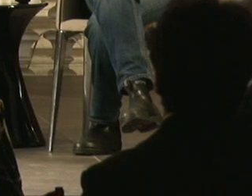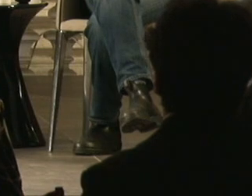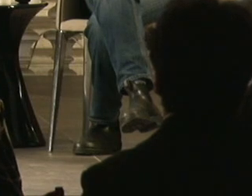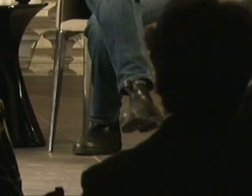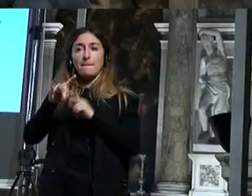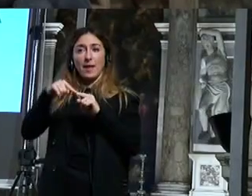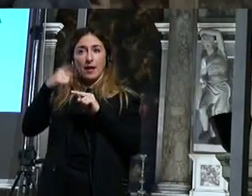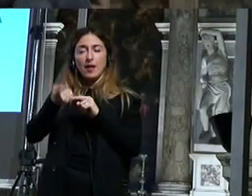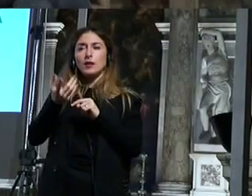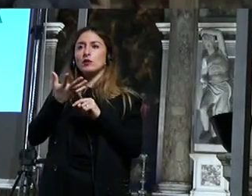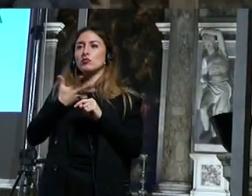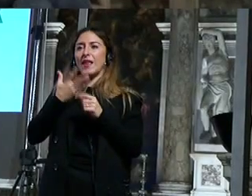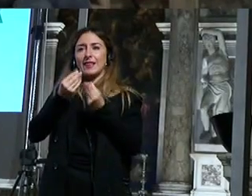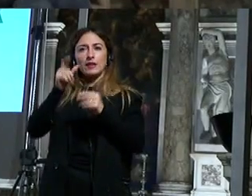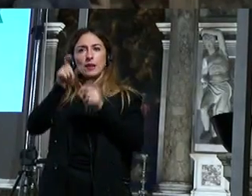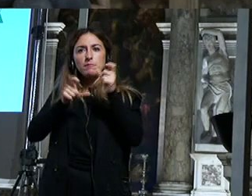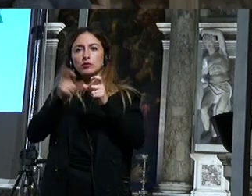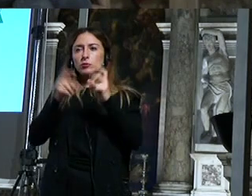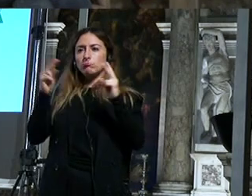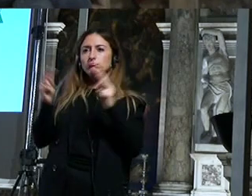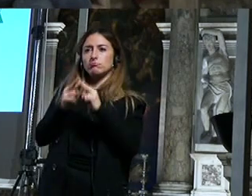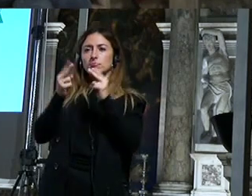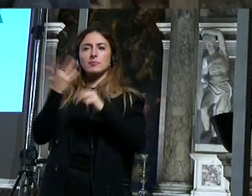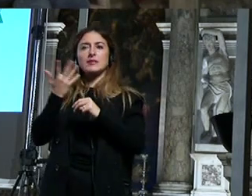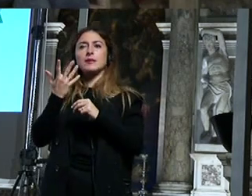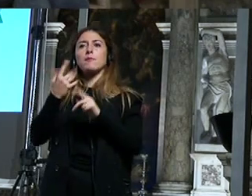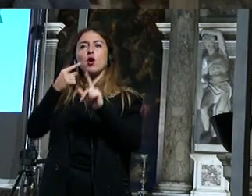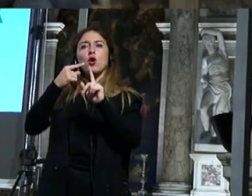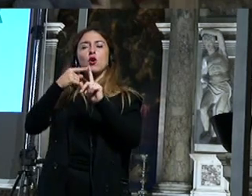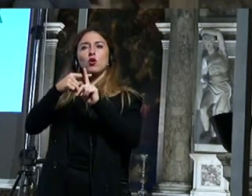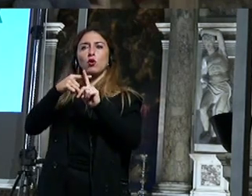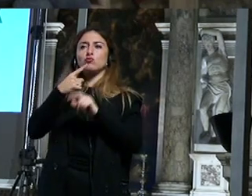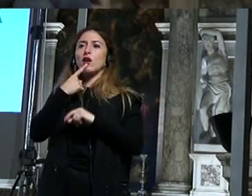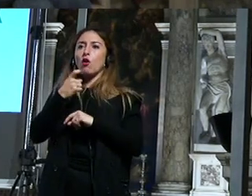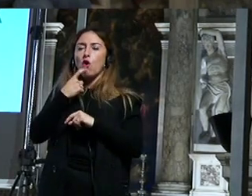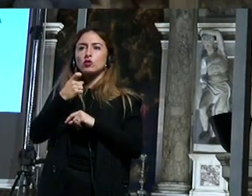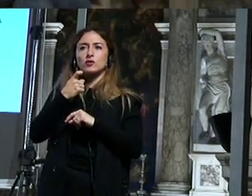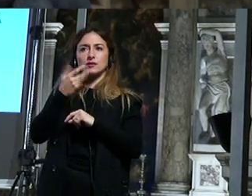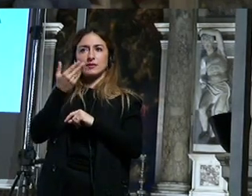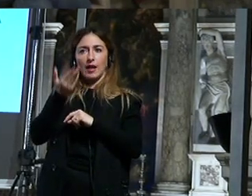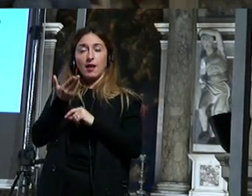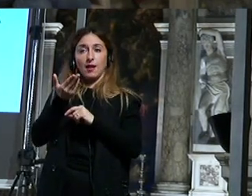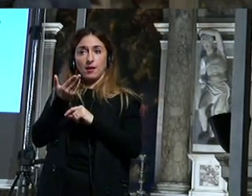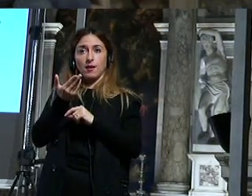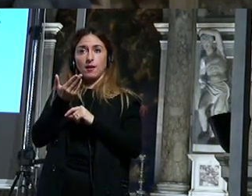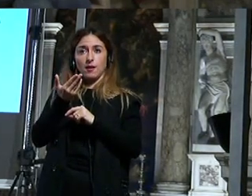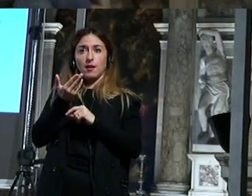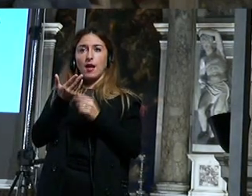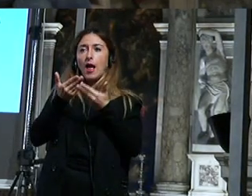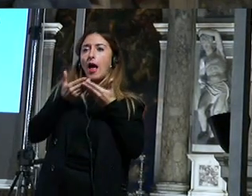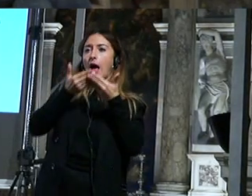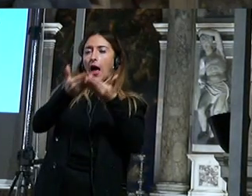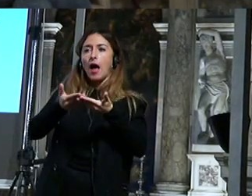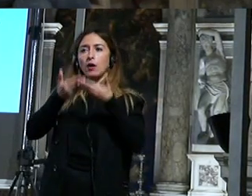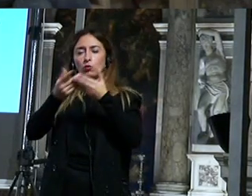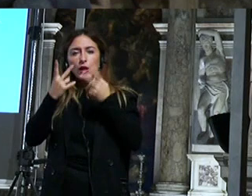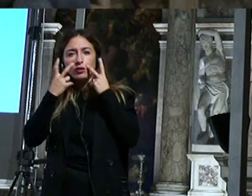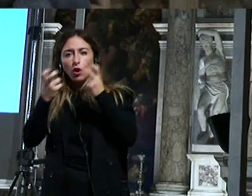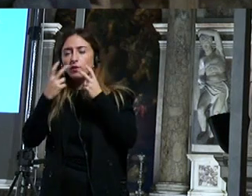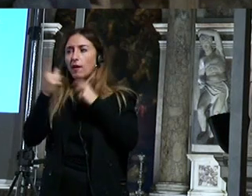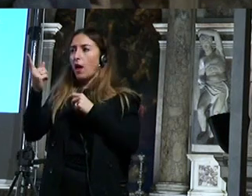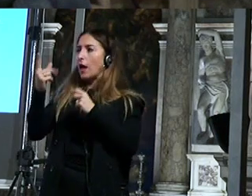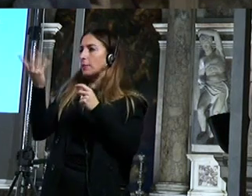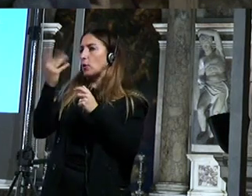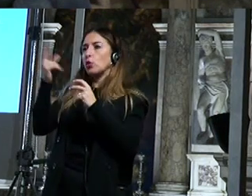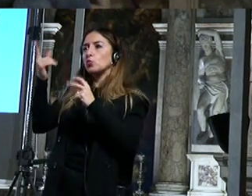the Red Cross would often reach this or that person and say, your husband is still alive, your brother, your sister, somebody is still alive, and